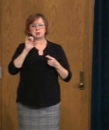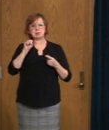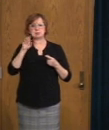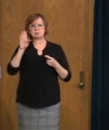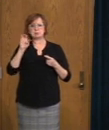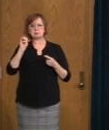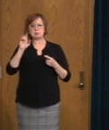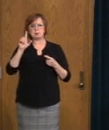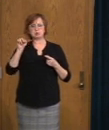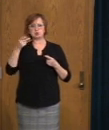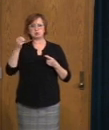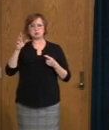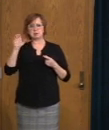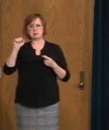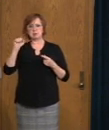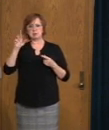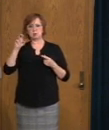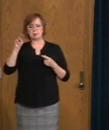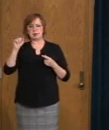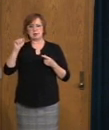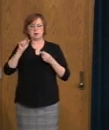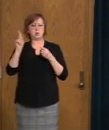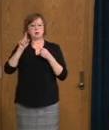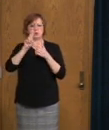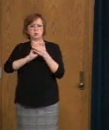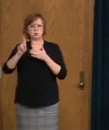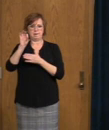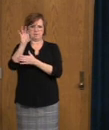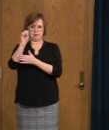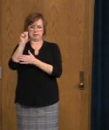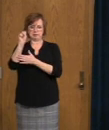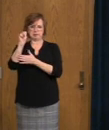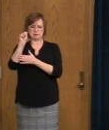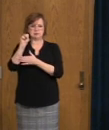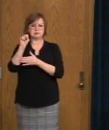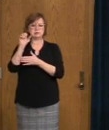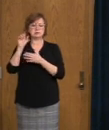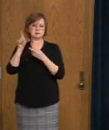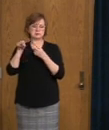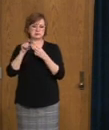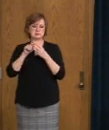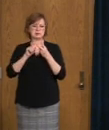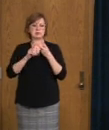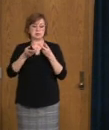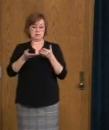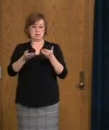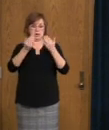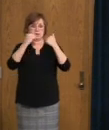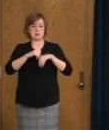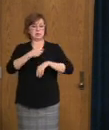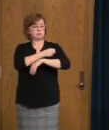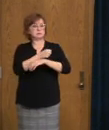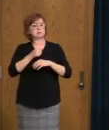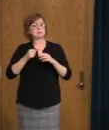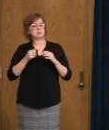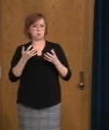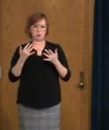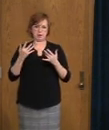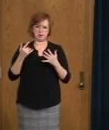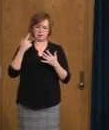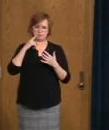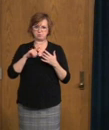Saskatchewan. In terms of the next step after Saskatoon phase, we're expecting Health Canada approval of the Moderna vaccine soon. This could mean